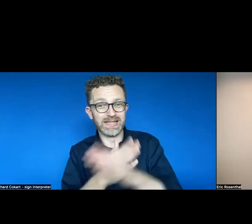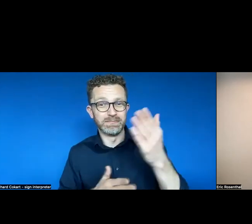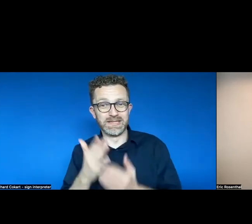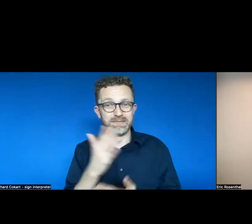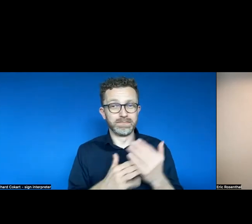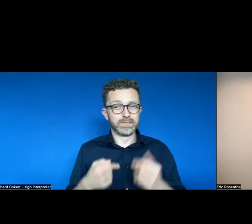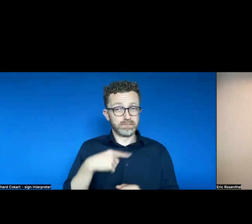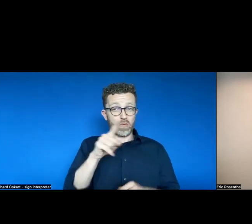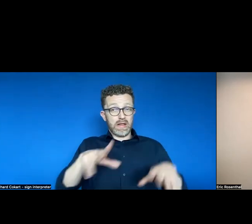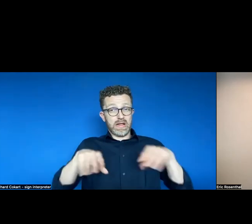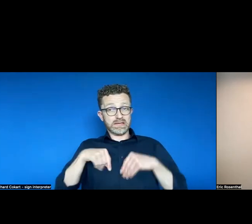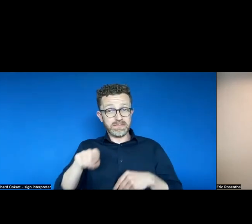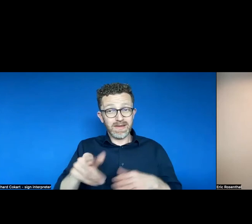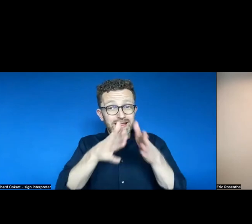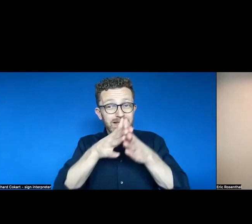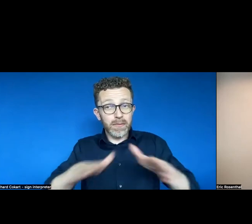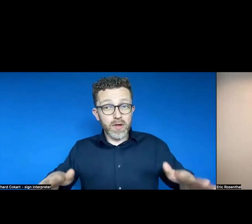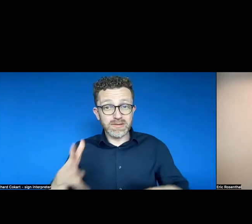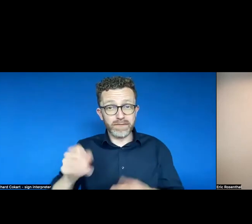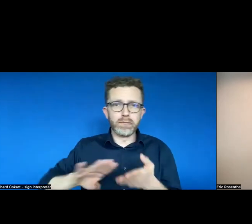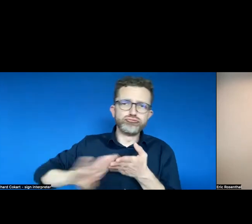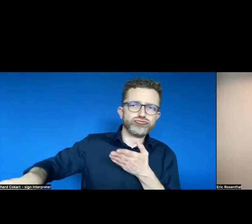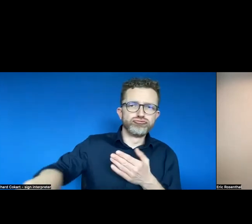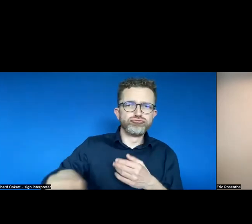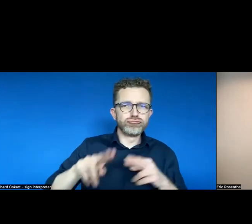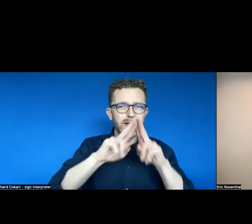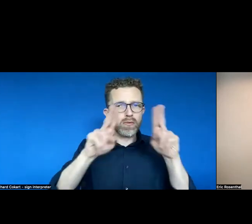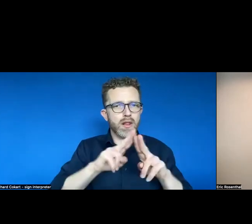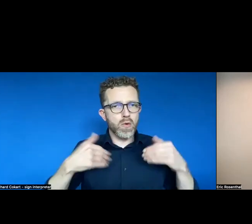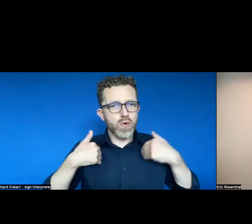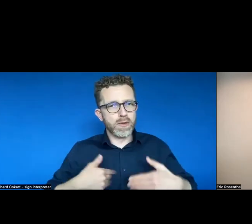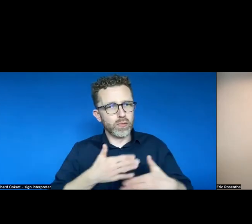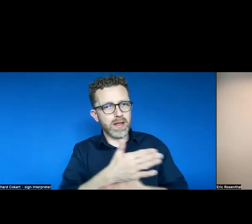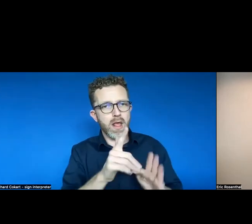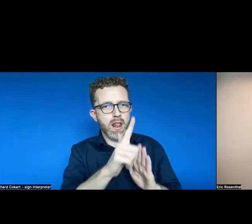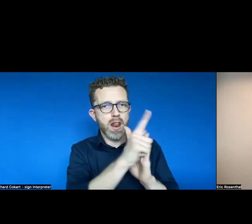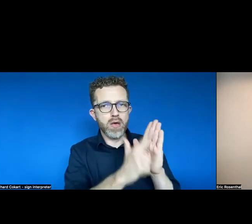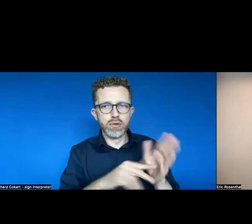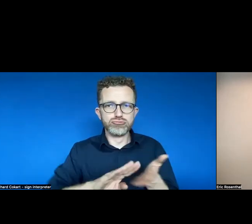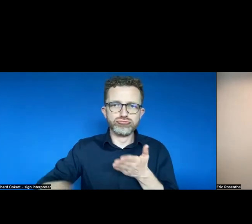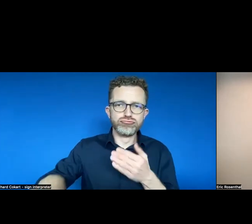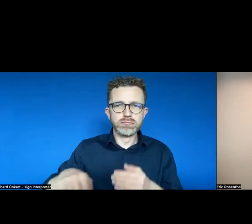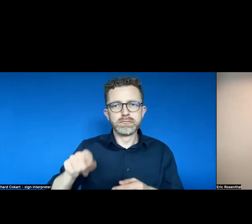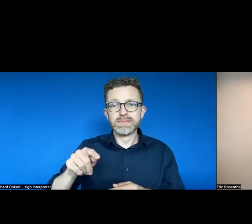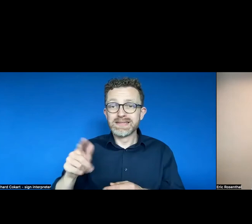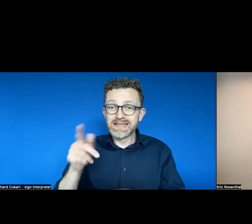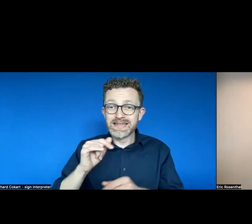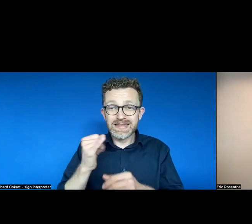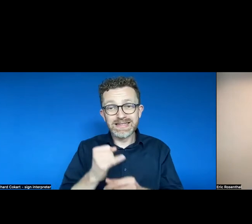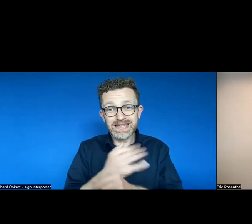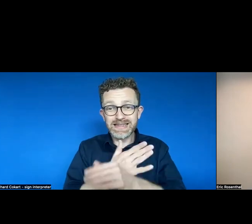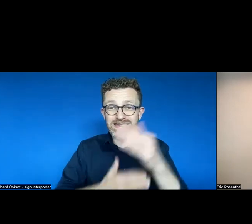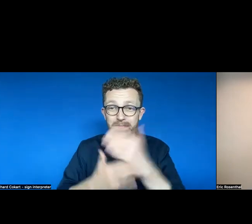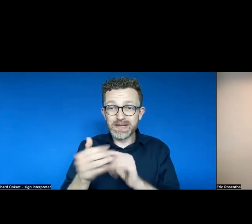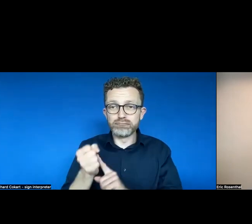enforced. Children who have, should not be returned to abusive institutions. Efforts